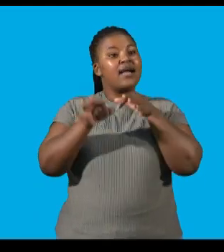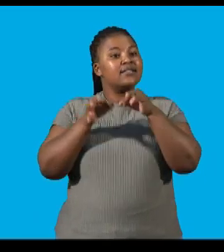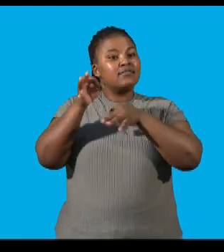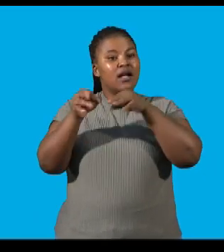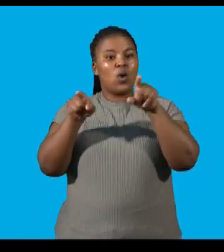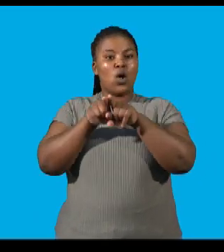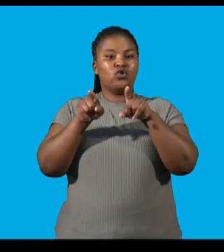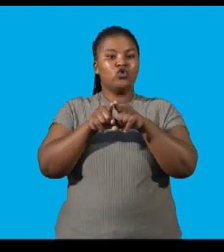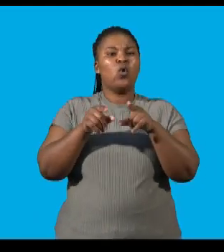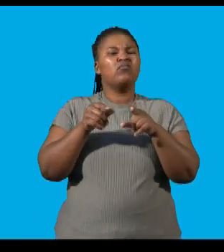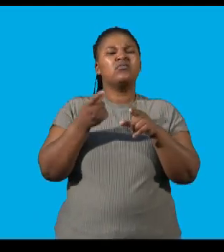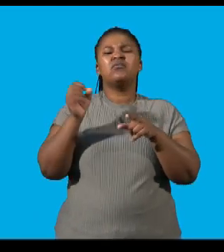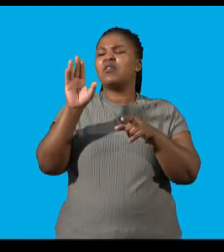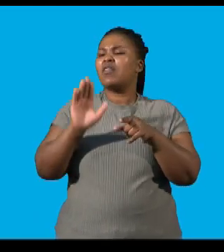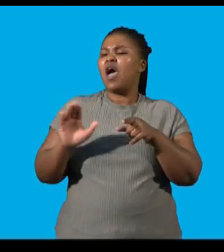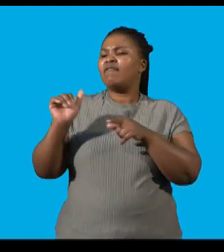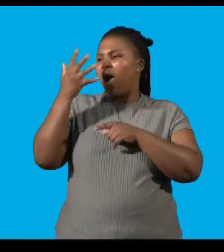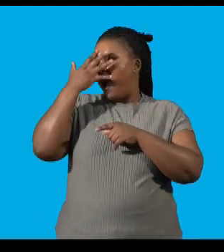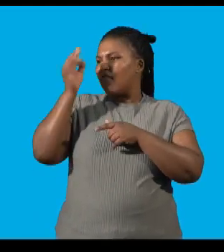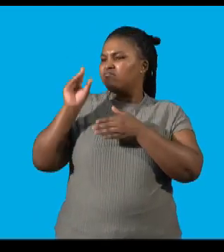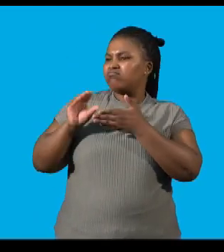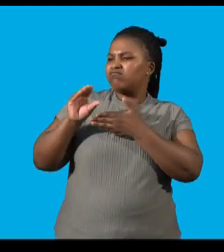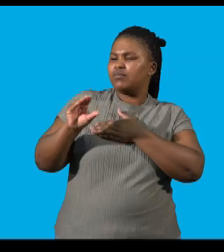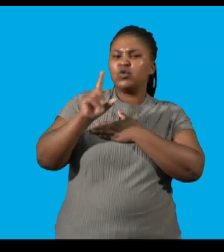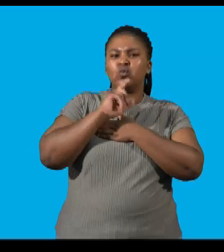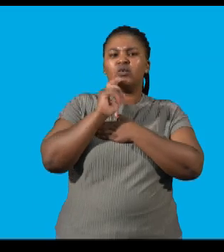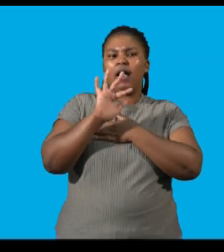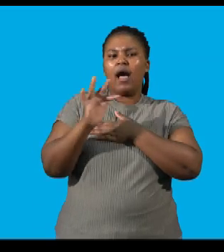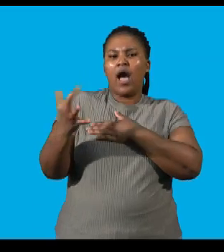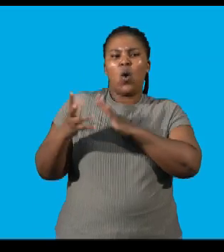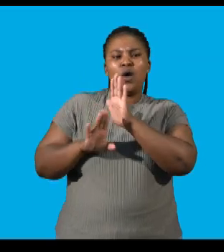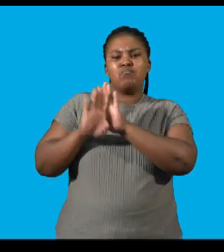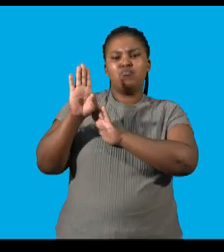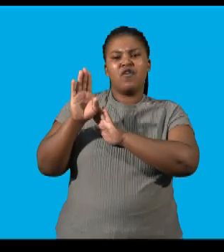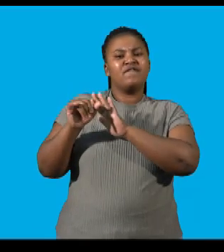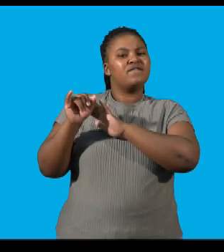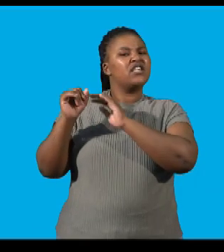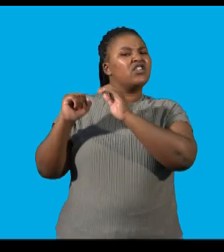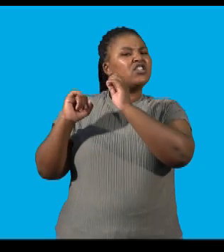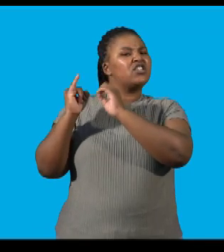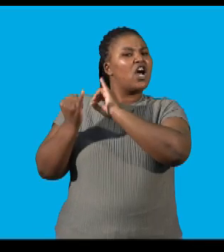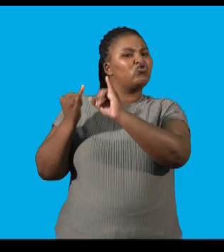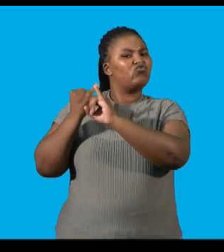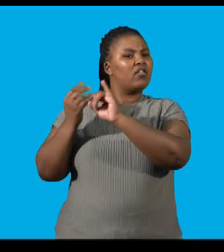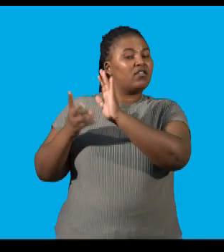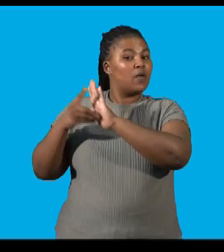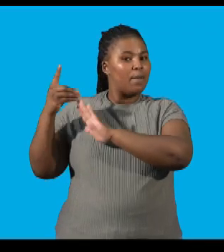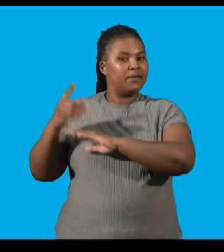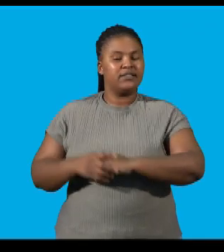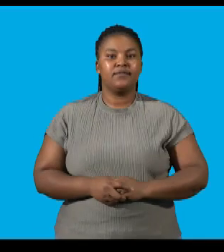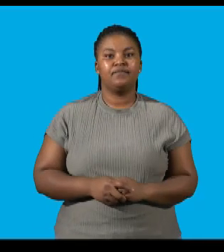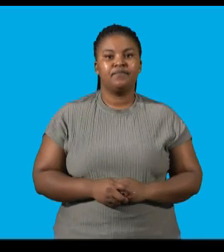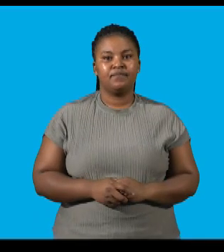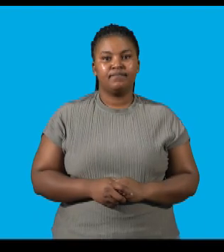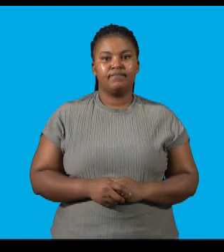discuss briefly incentives used by the SA government to improve industrial development. The